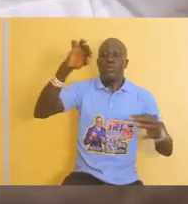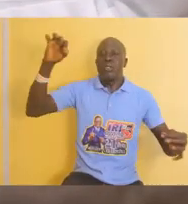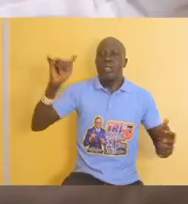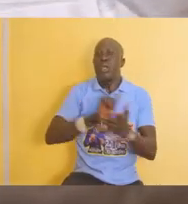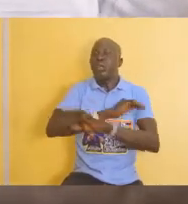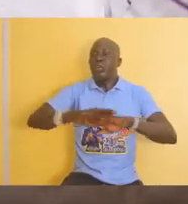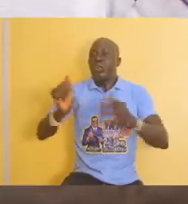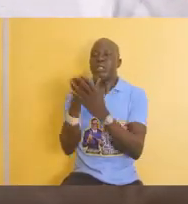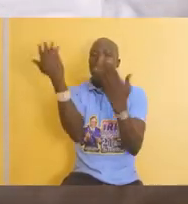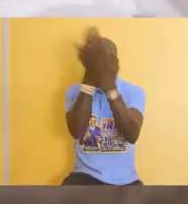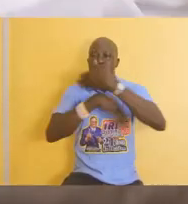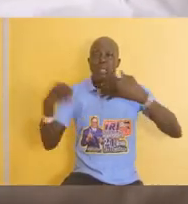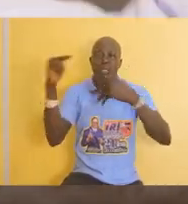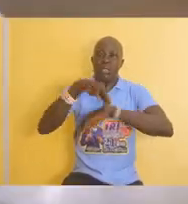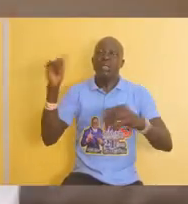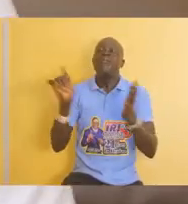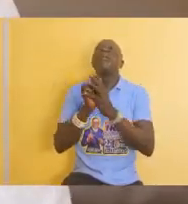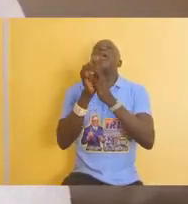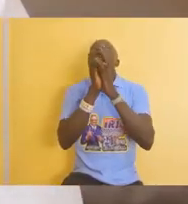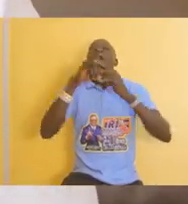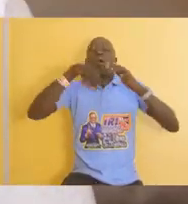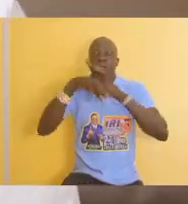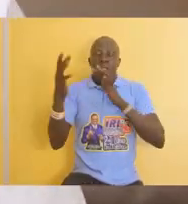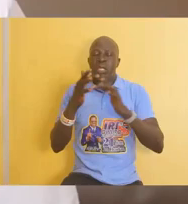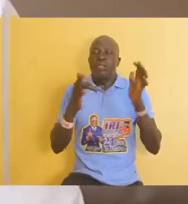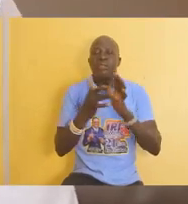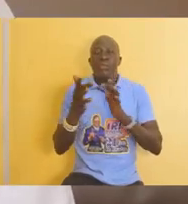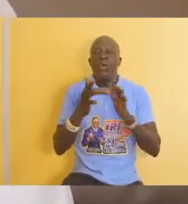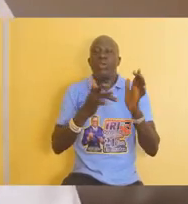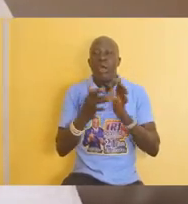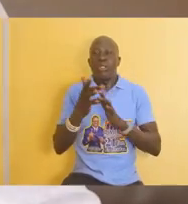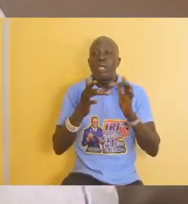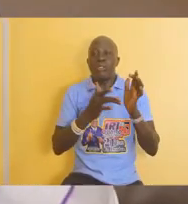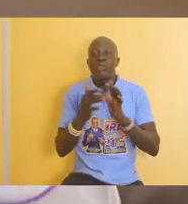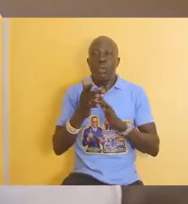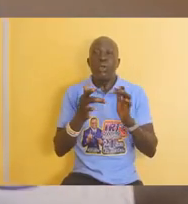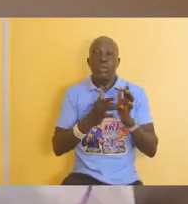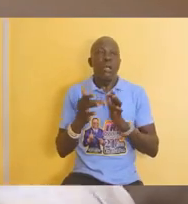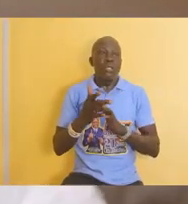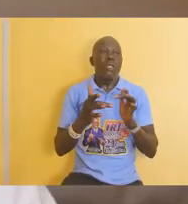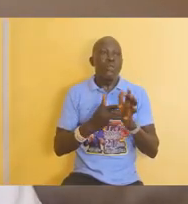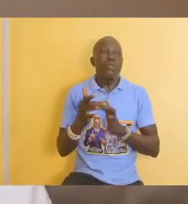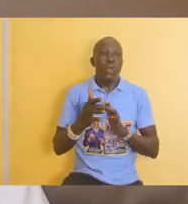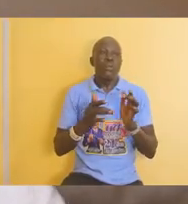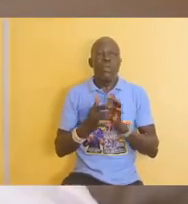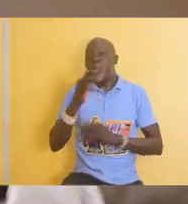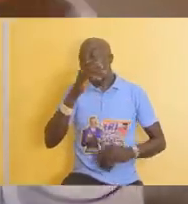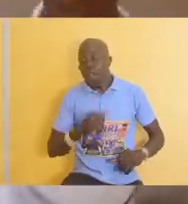Spirit. Don't let them let you go. Oh God, yes! Oh God, yes! Oh God, yes!